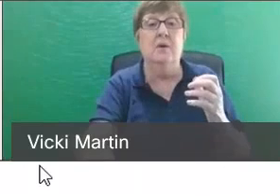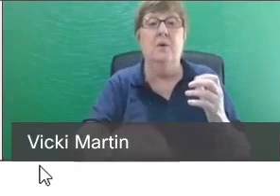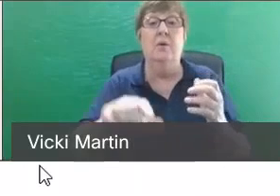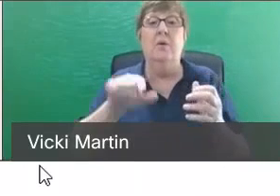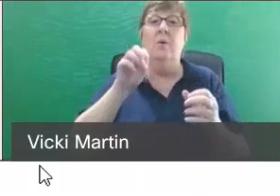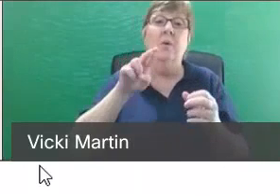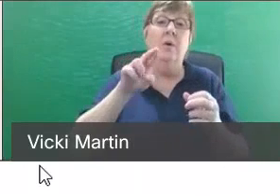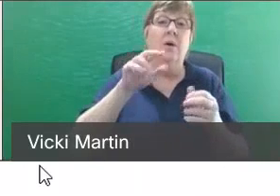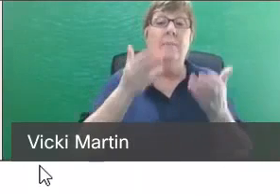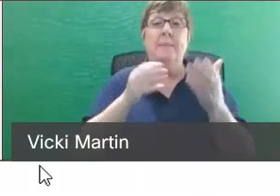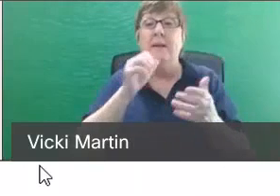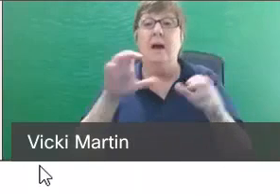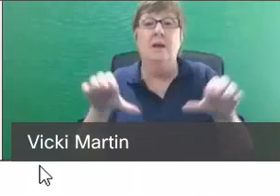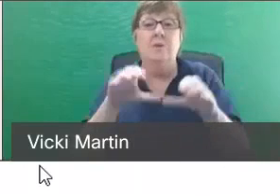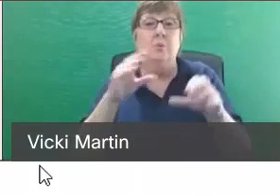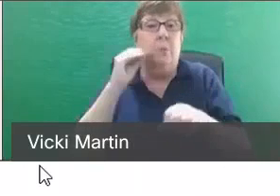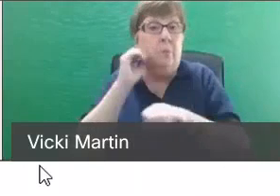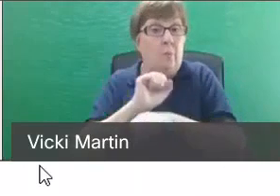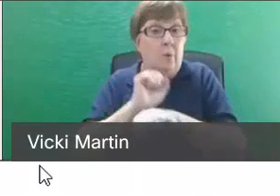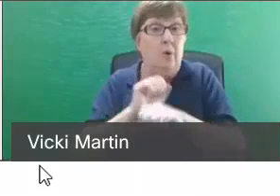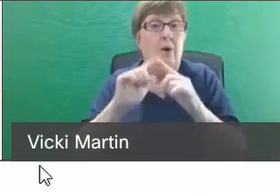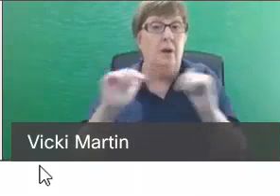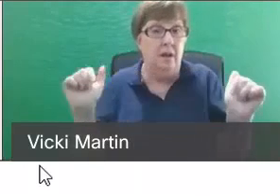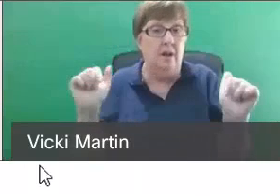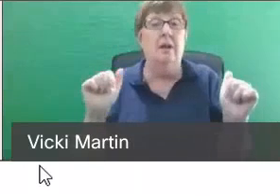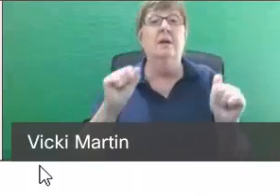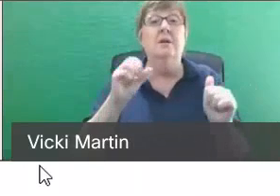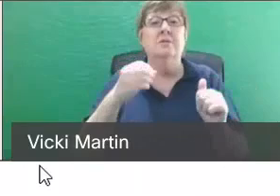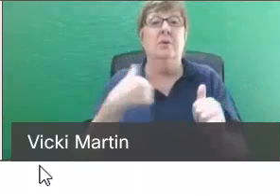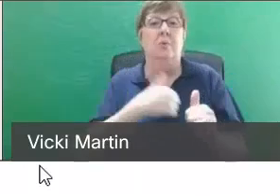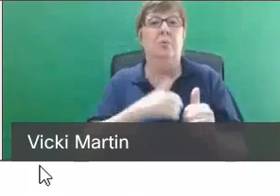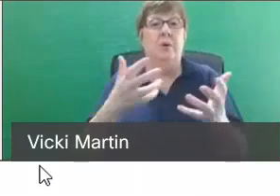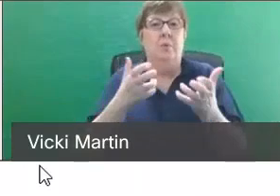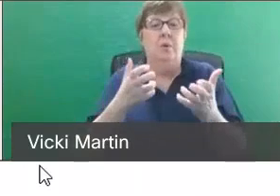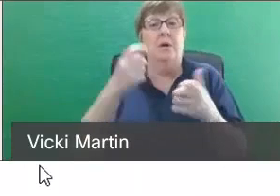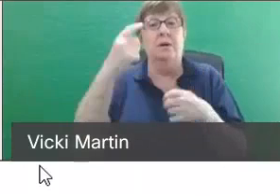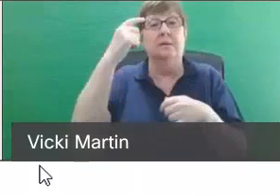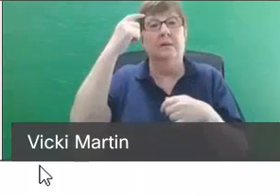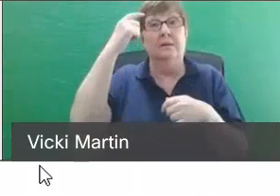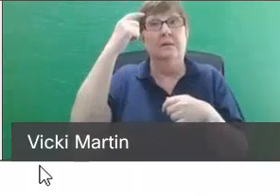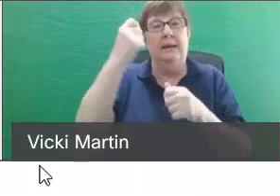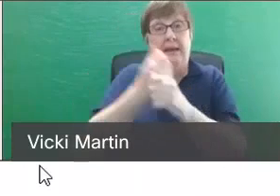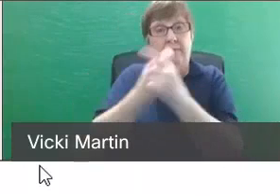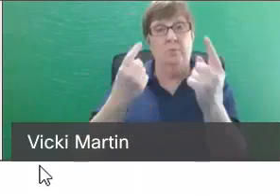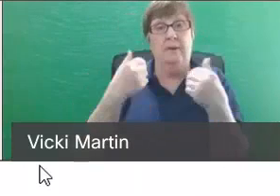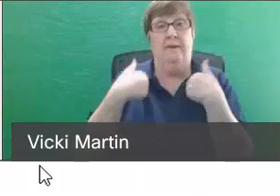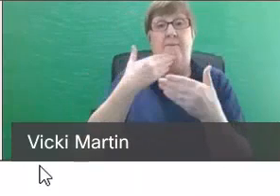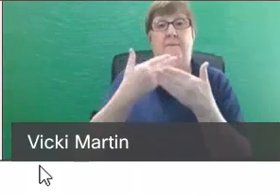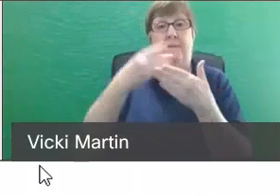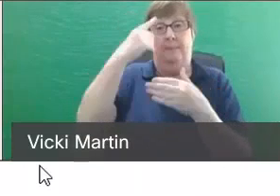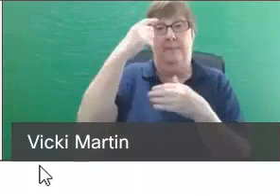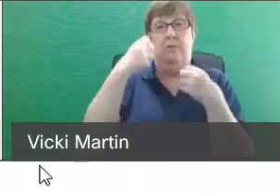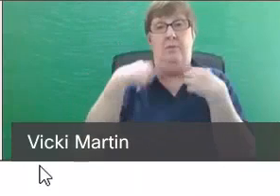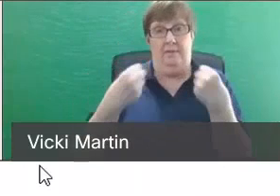sure the mental health is healthy in order for us to have students return to school, be